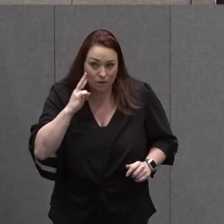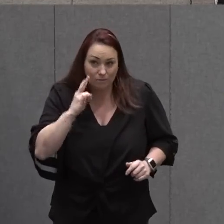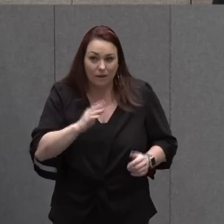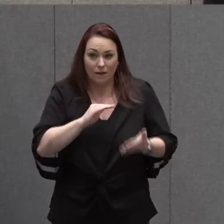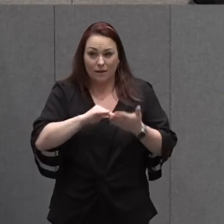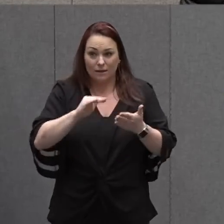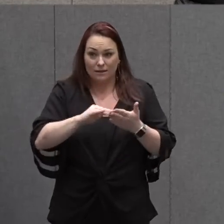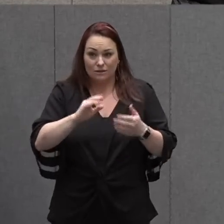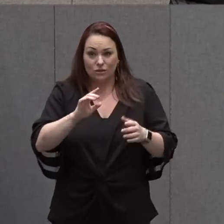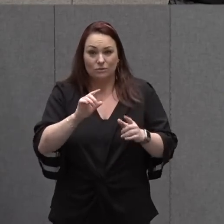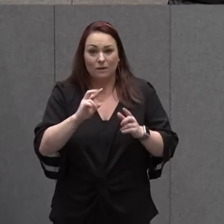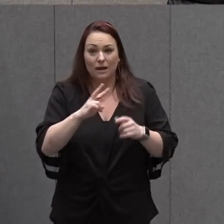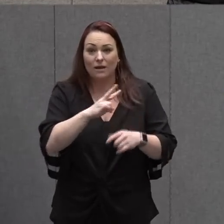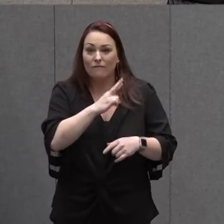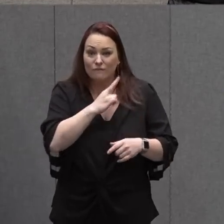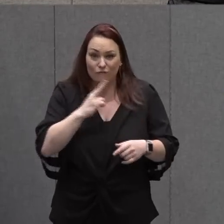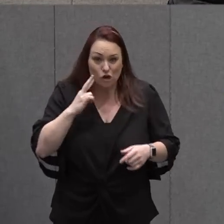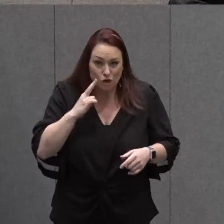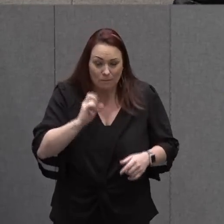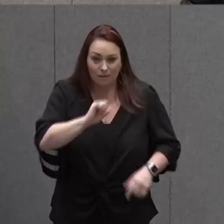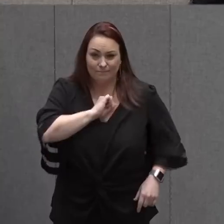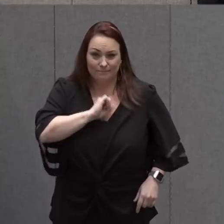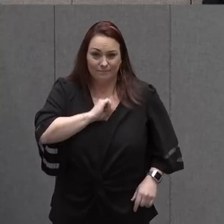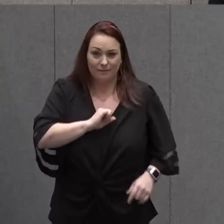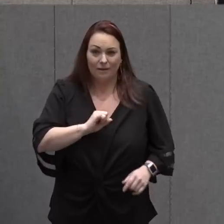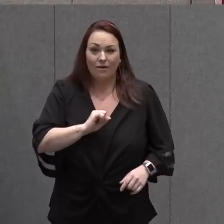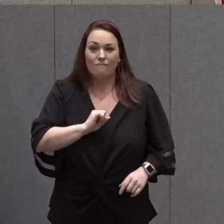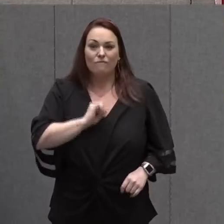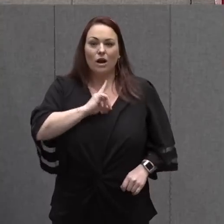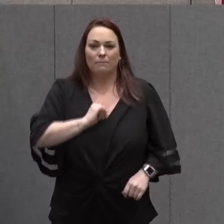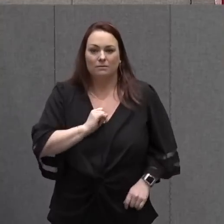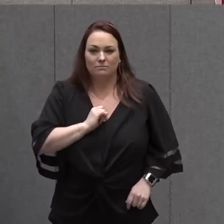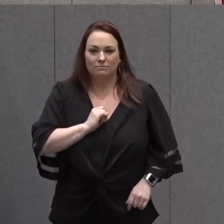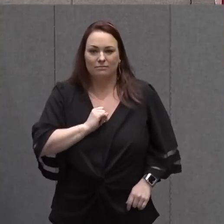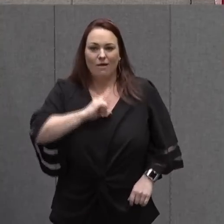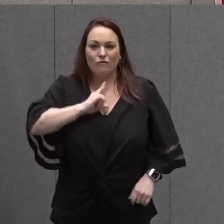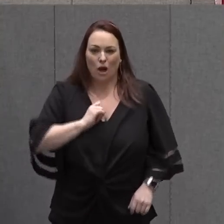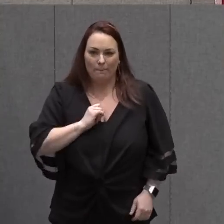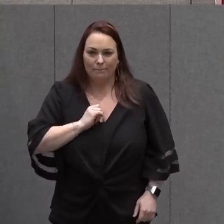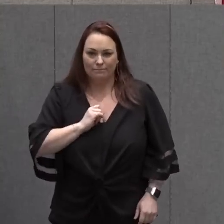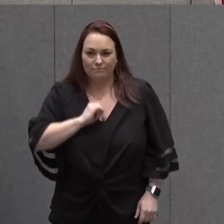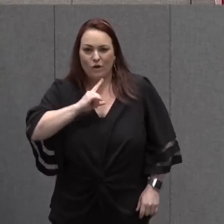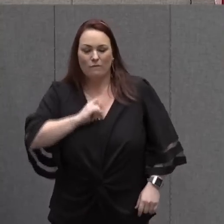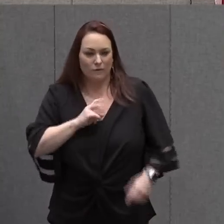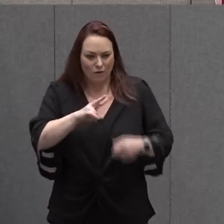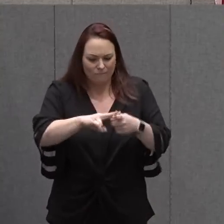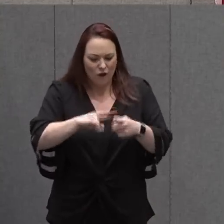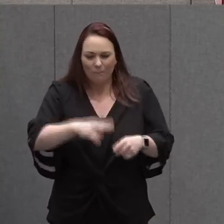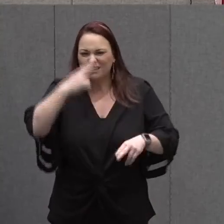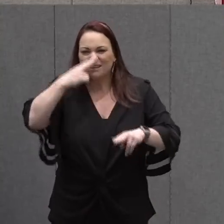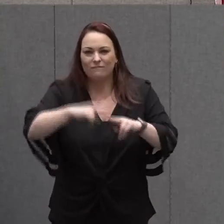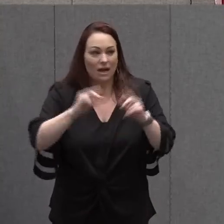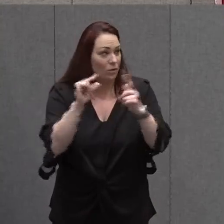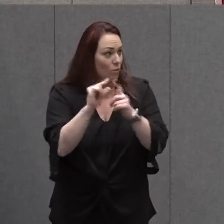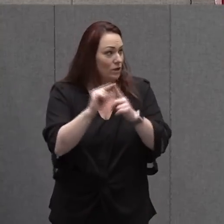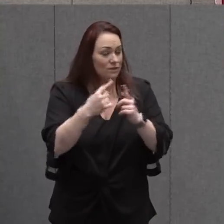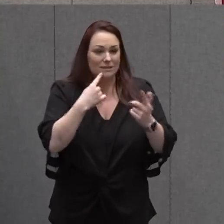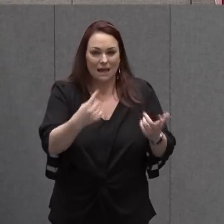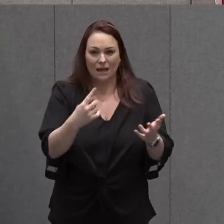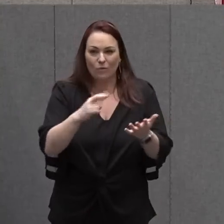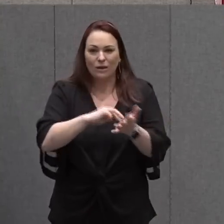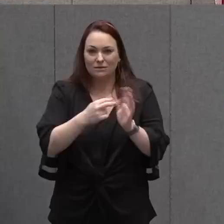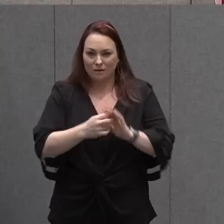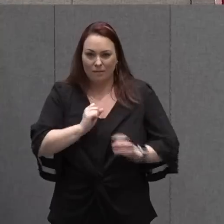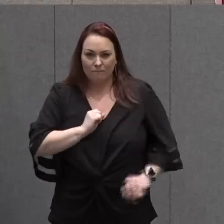me, verb, excuse me. Verb, verb, verb, verb. It's just fun to say. Yeah, what do you think a verb is? Well, it's what I just did. It's